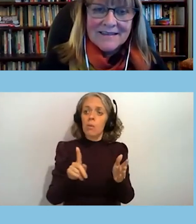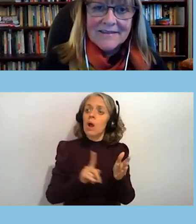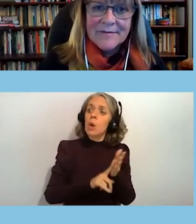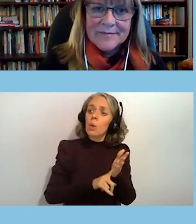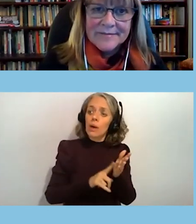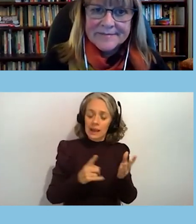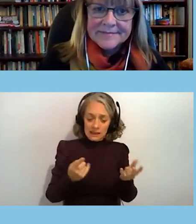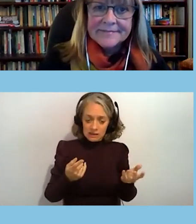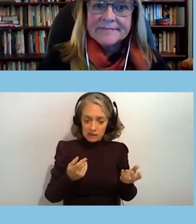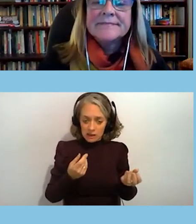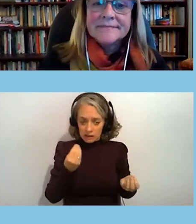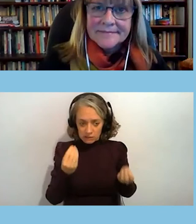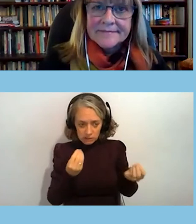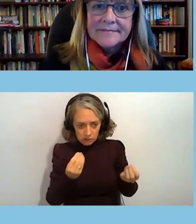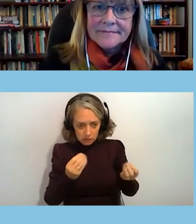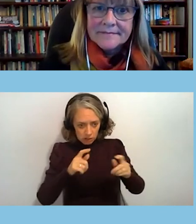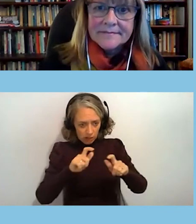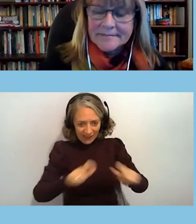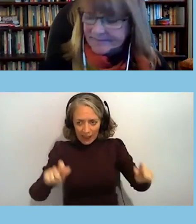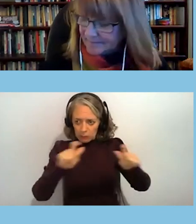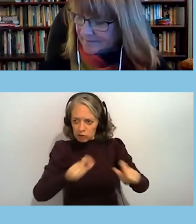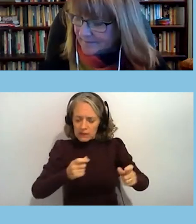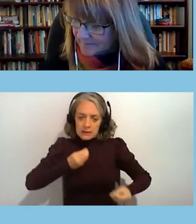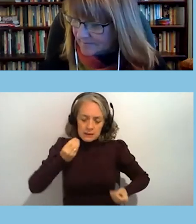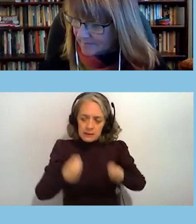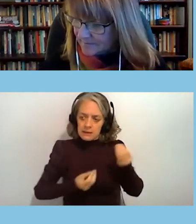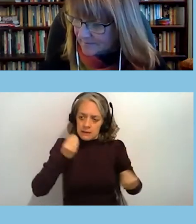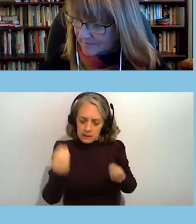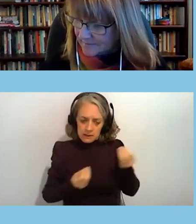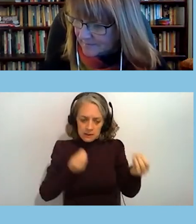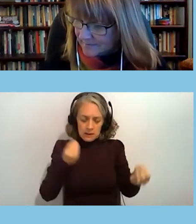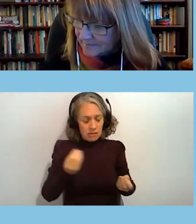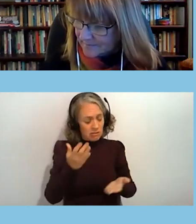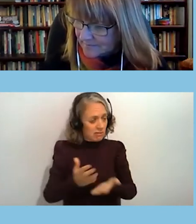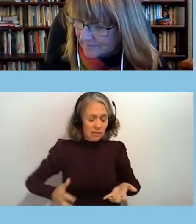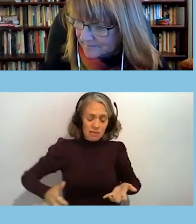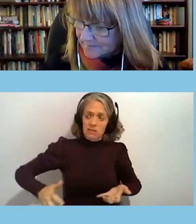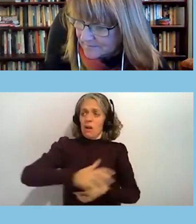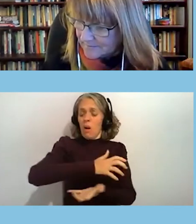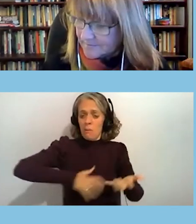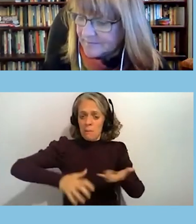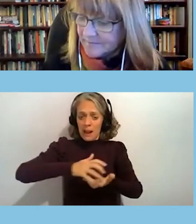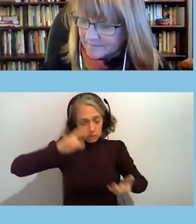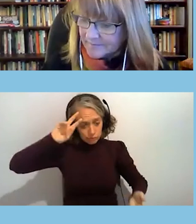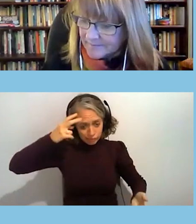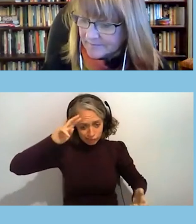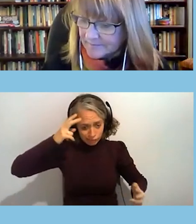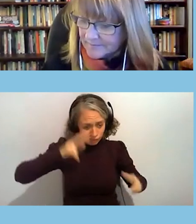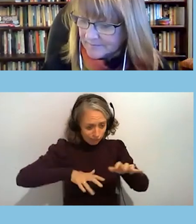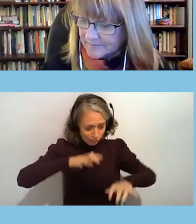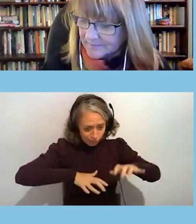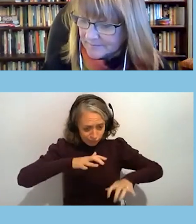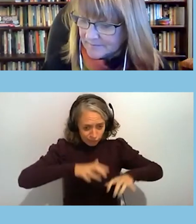the discursive work of the captioning and just how complex it is as a process and how much it